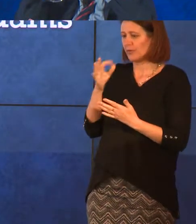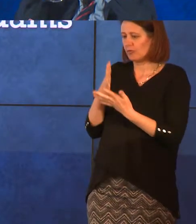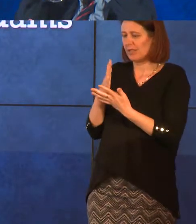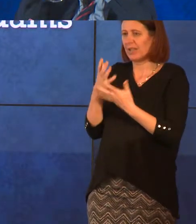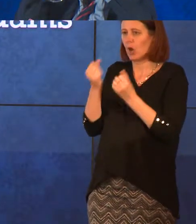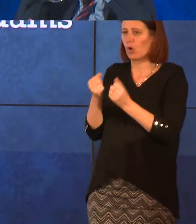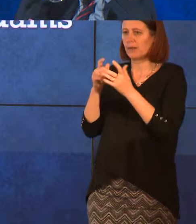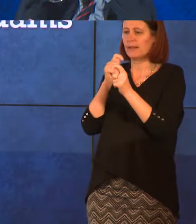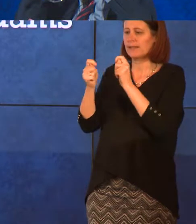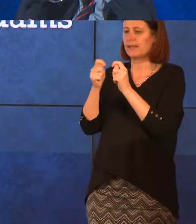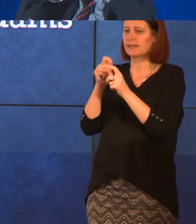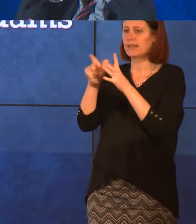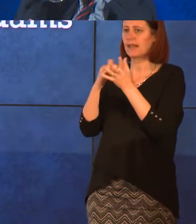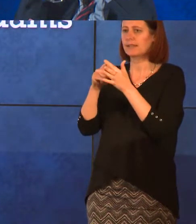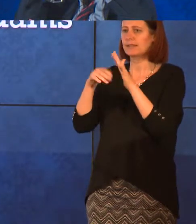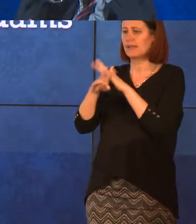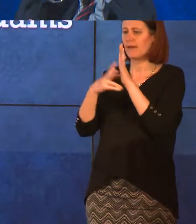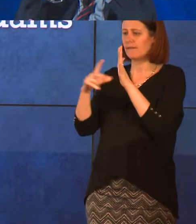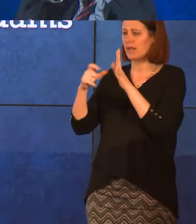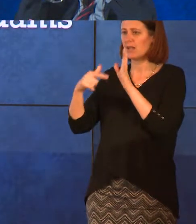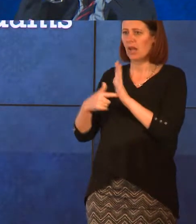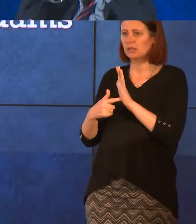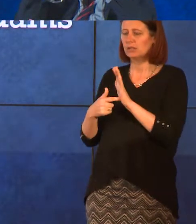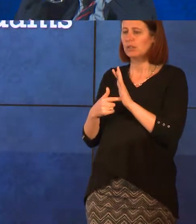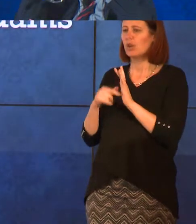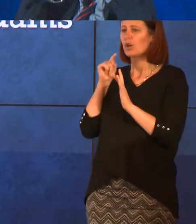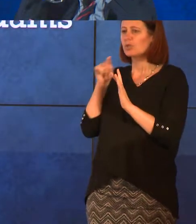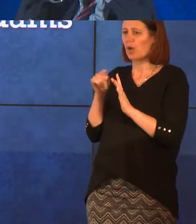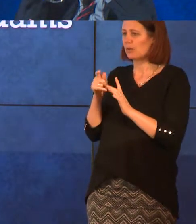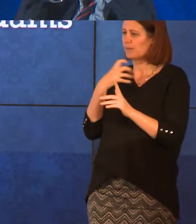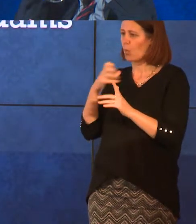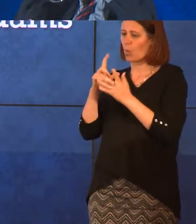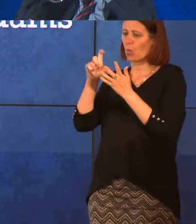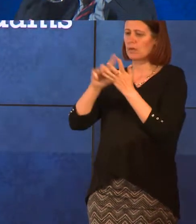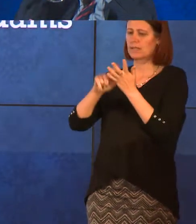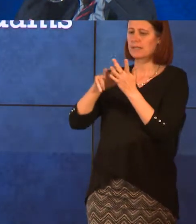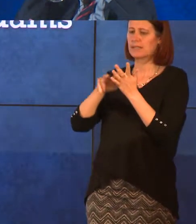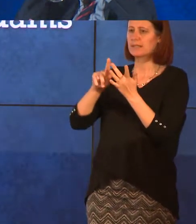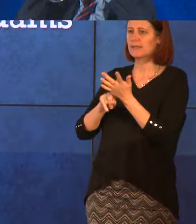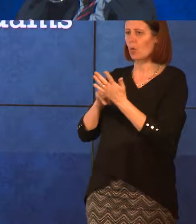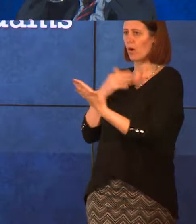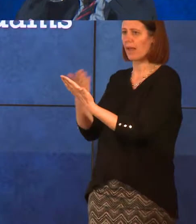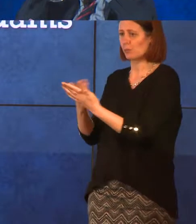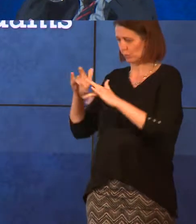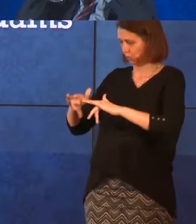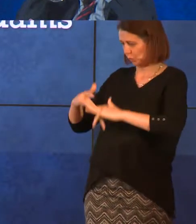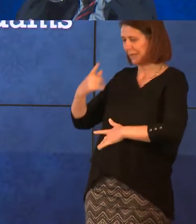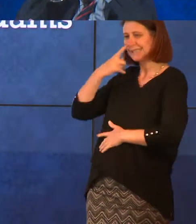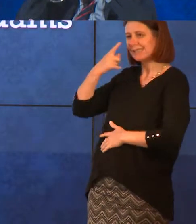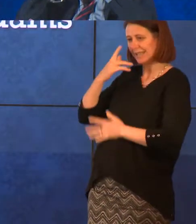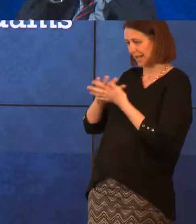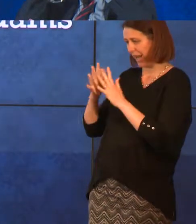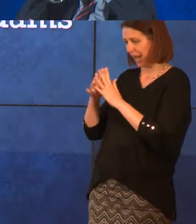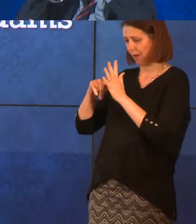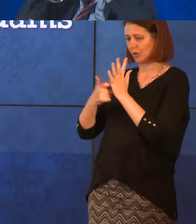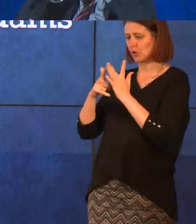in VCAT, in the tribunal that deals with these sort of civil claims. So we have yet to see how a tribunal